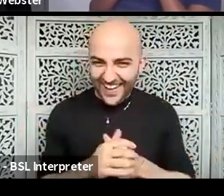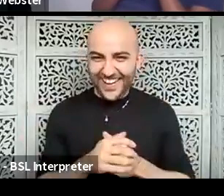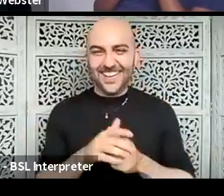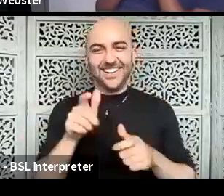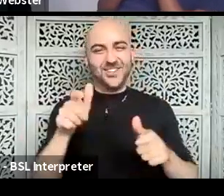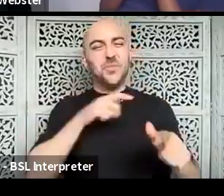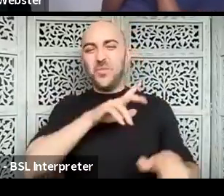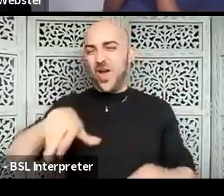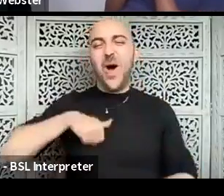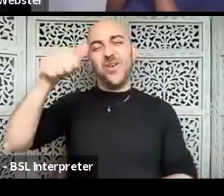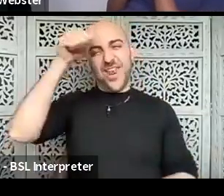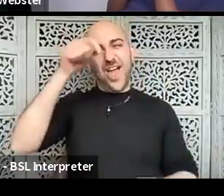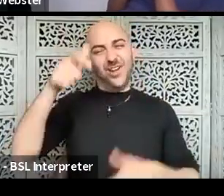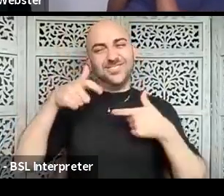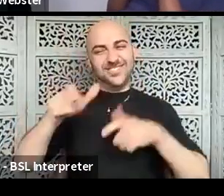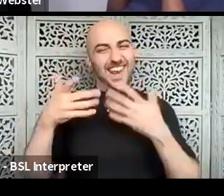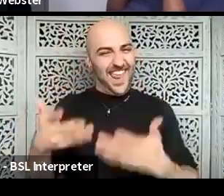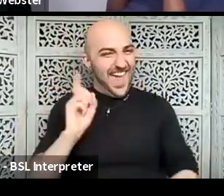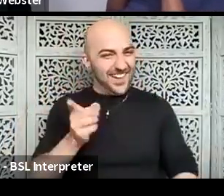all know.